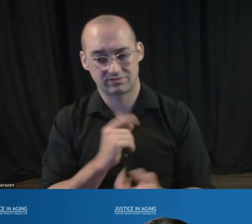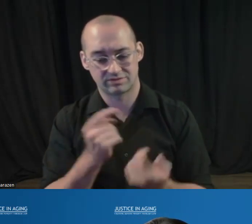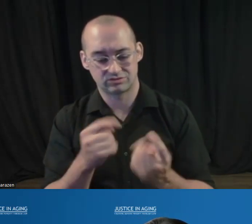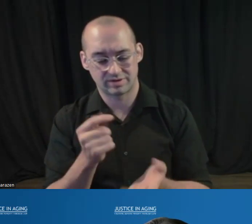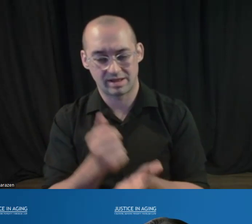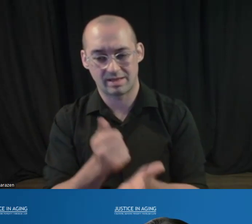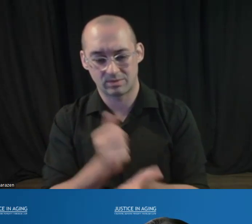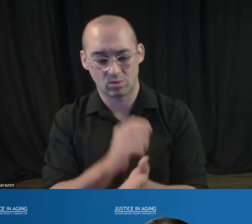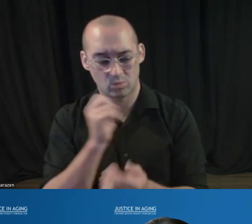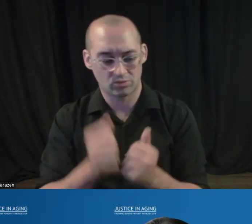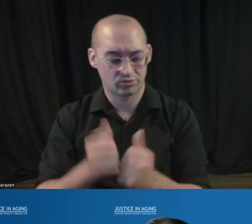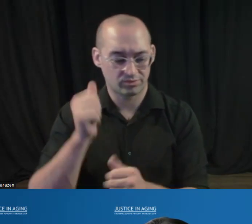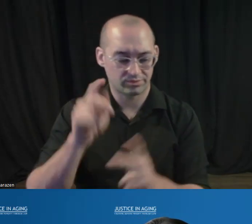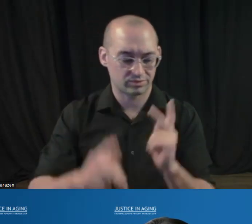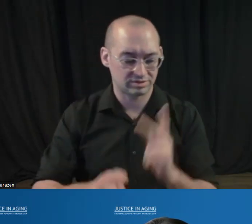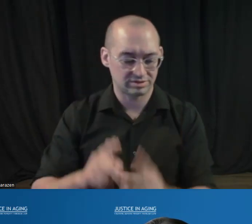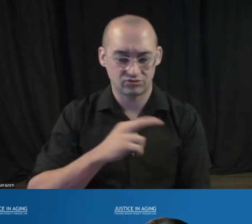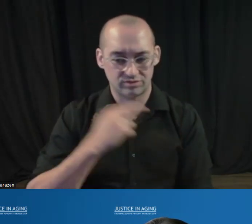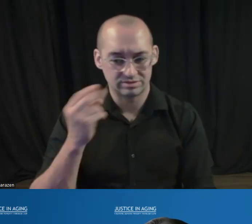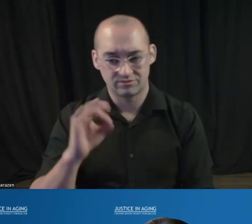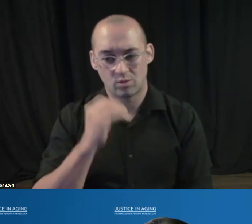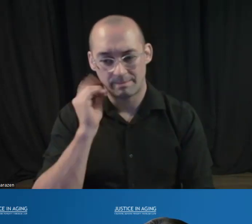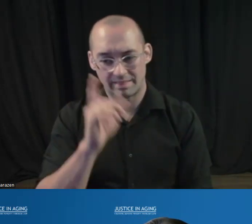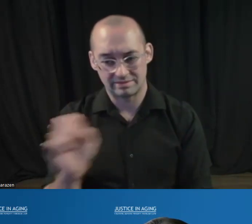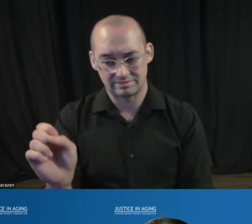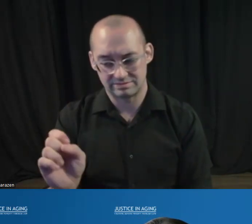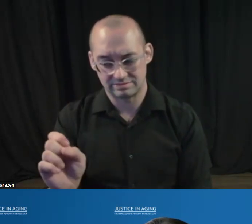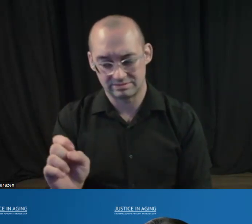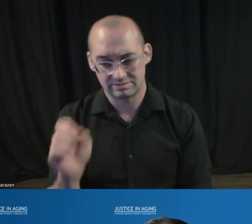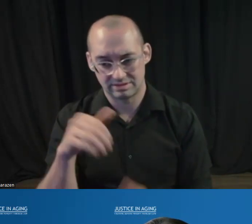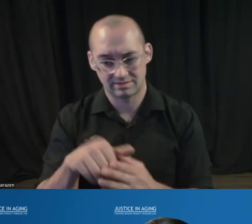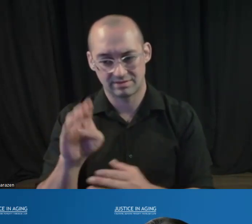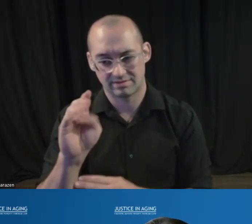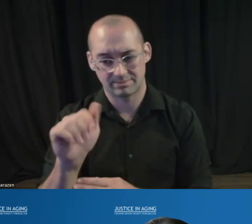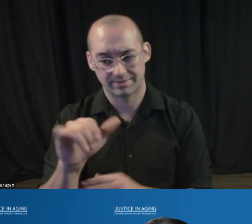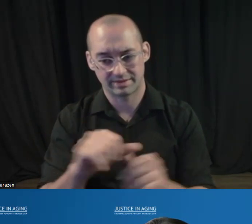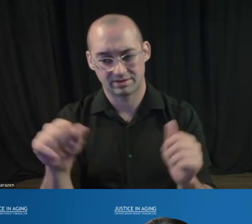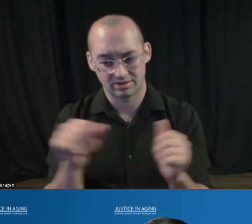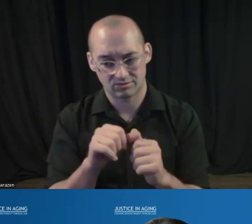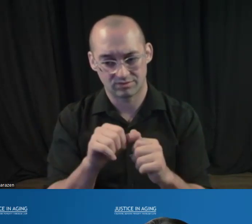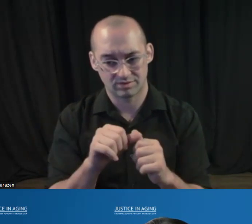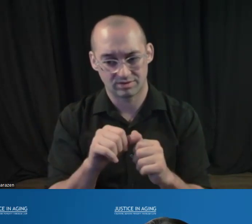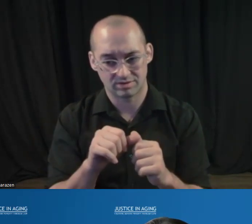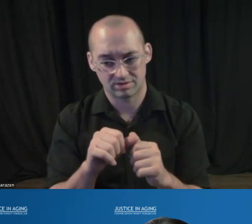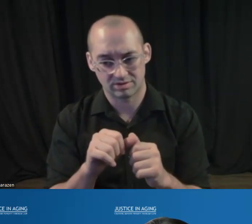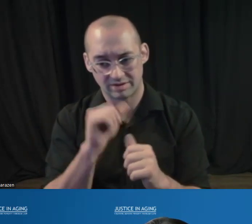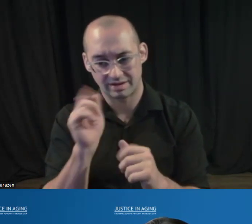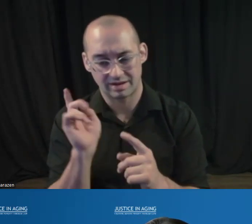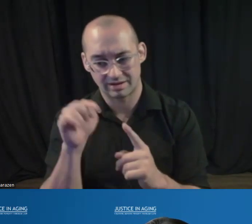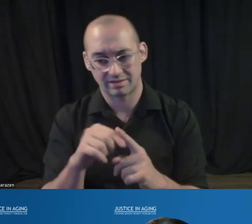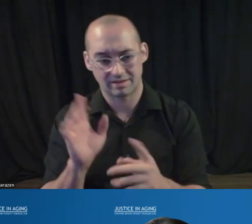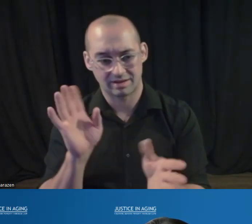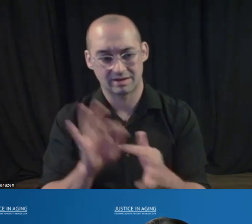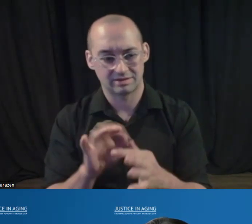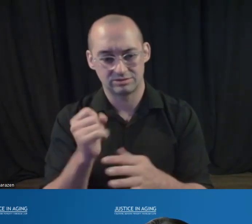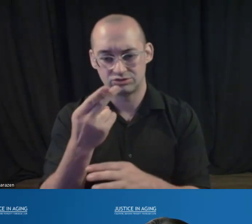an older adult who was at risk of homelessness in the Bay Area. And it wasn't until I reached out to Sherry that she